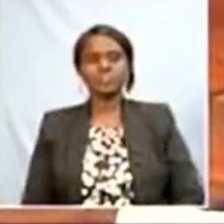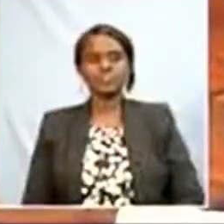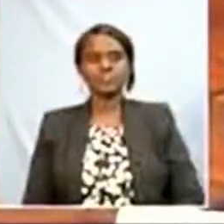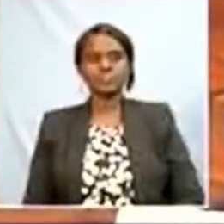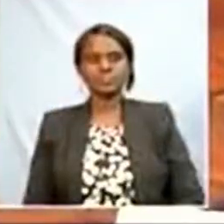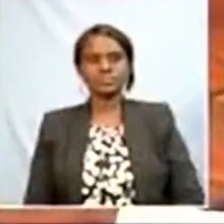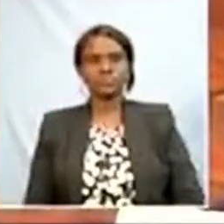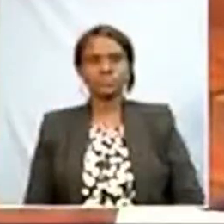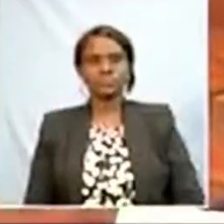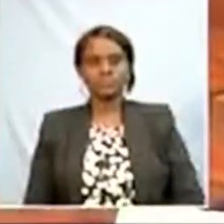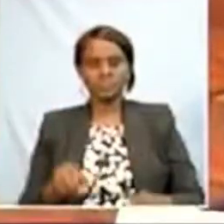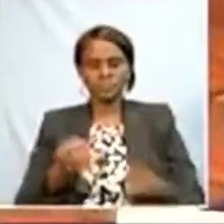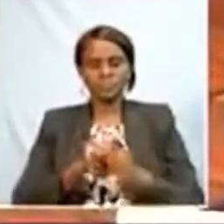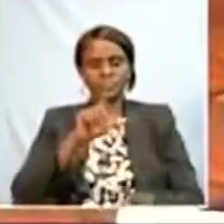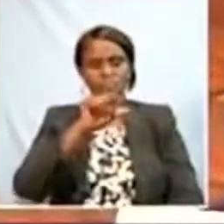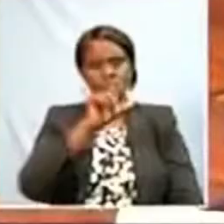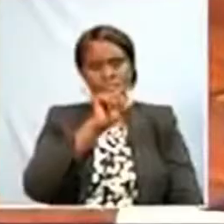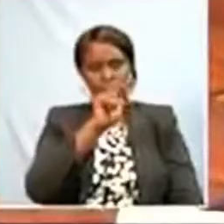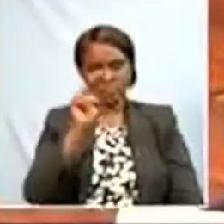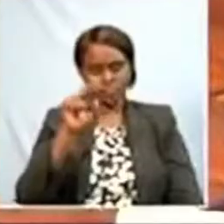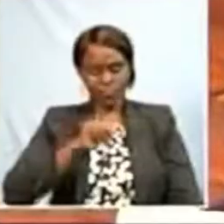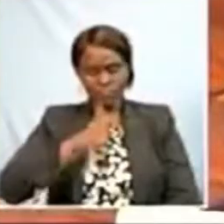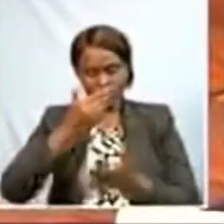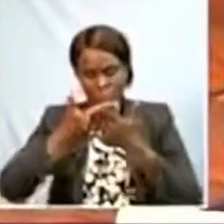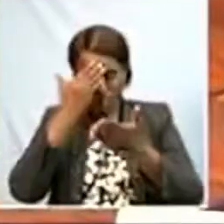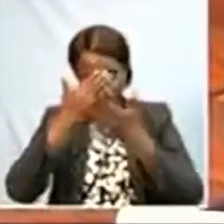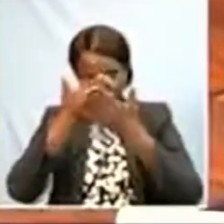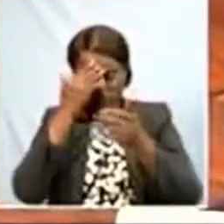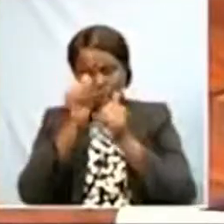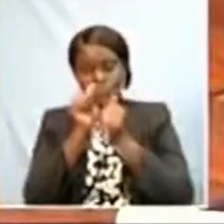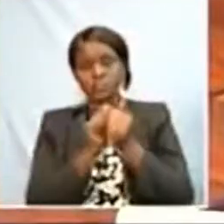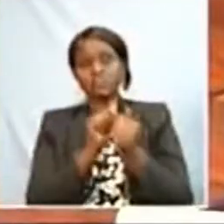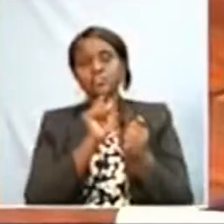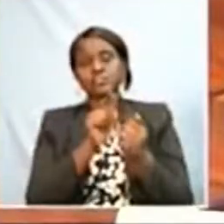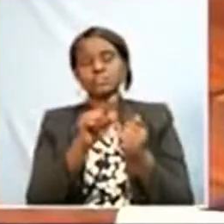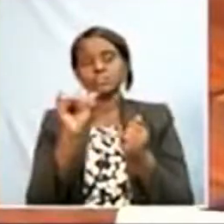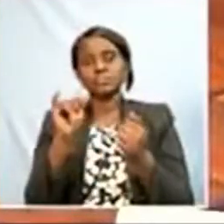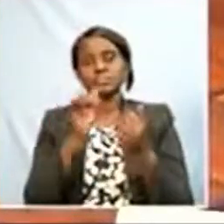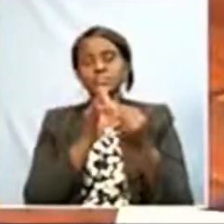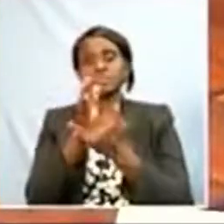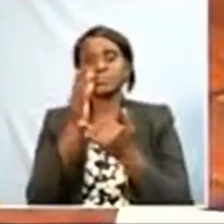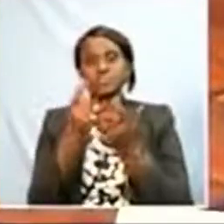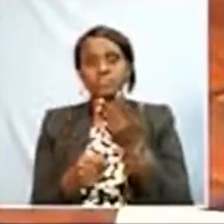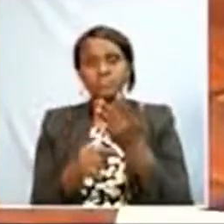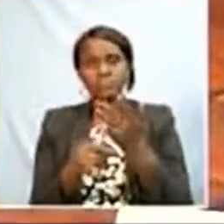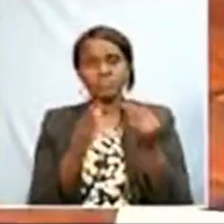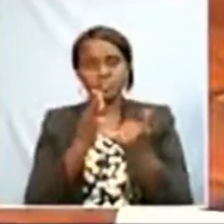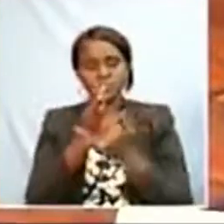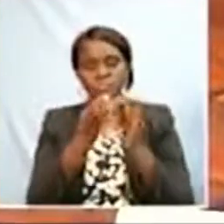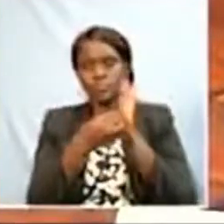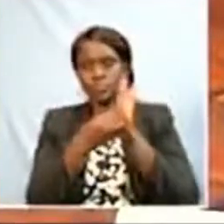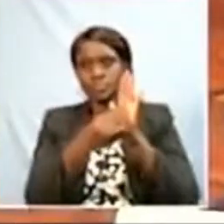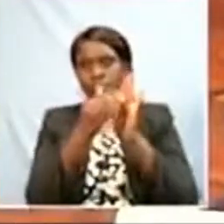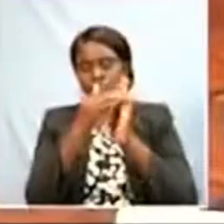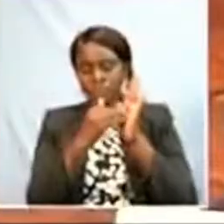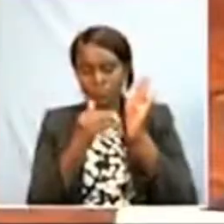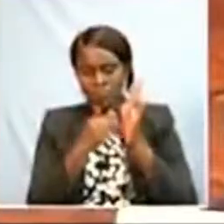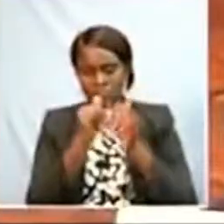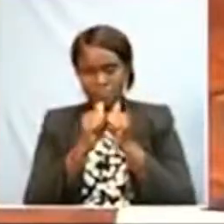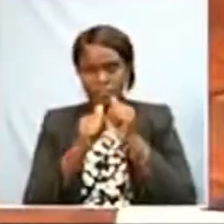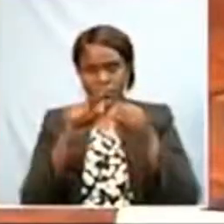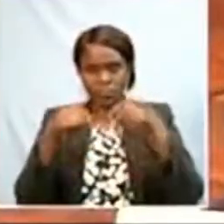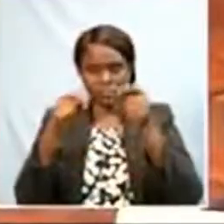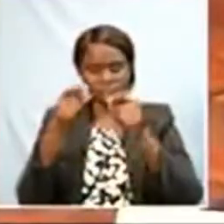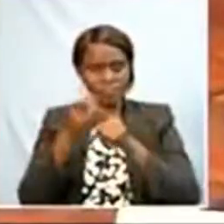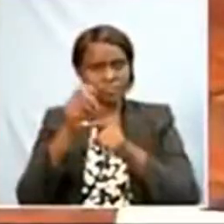Chair, it was in 2022 when we learned about that. Yes. Through the guidelines that were issued